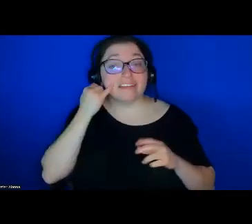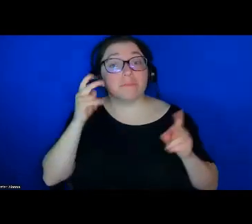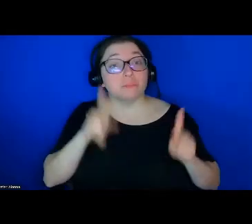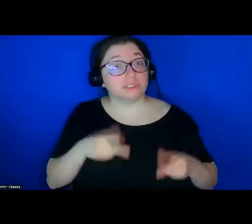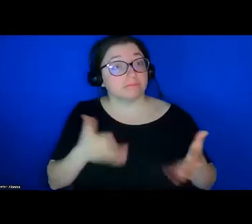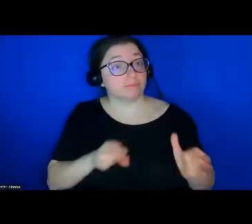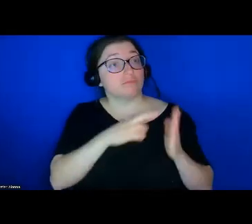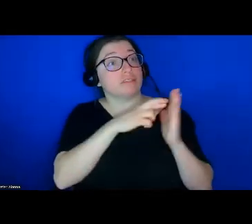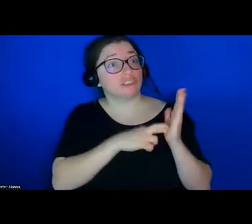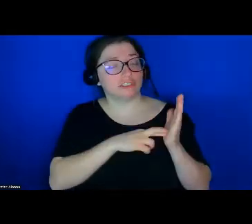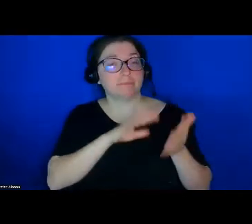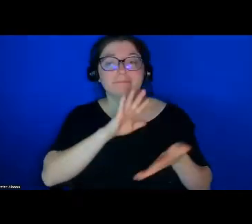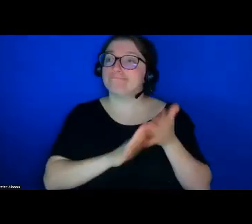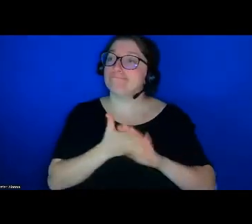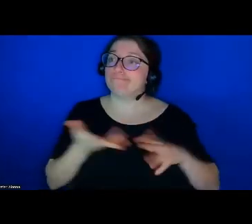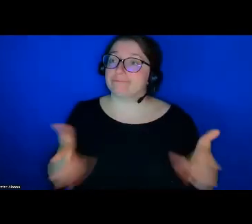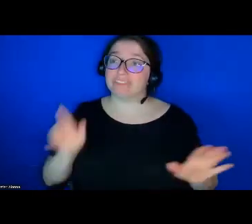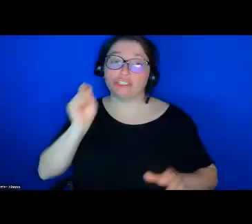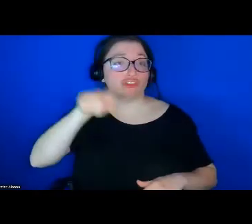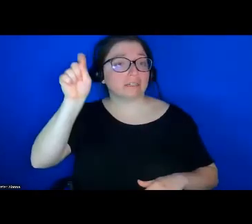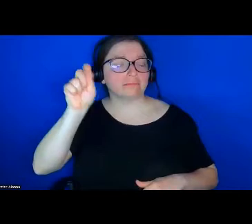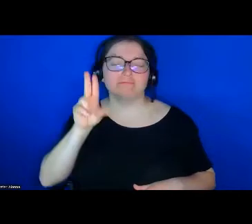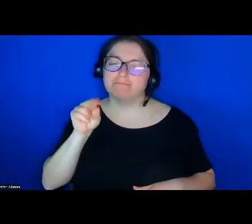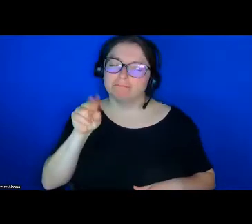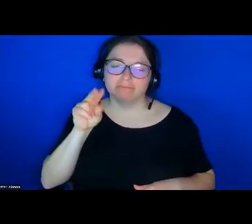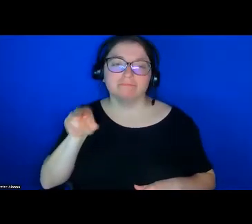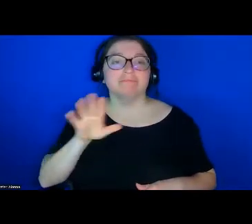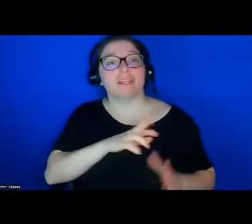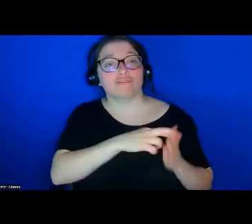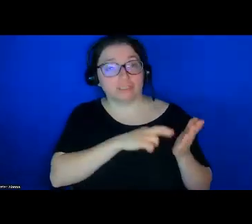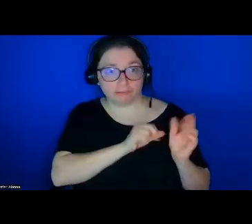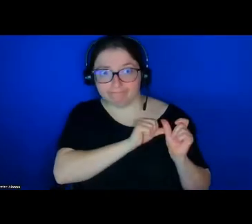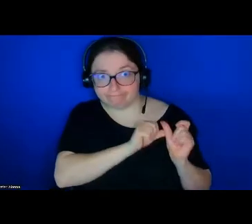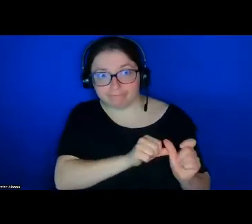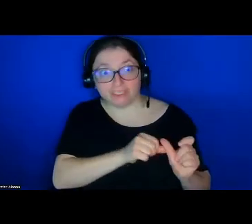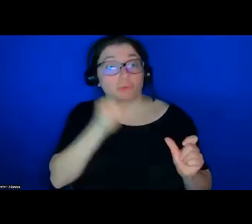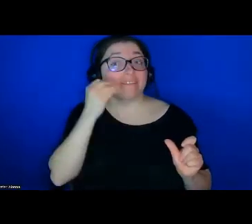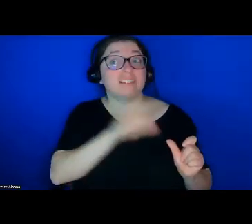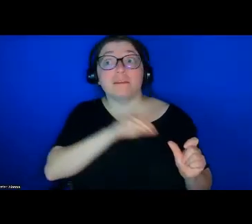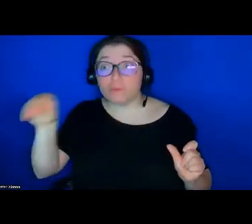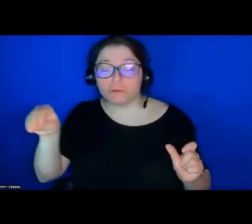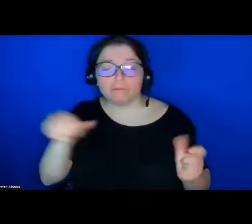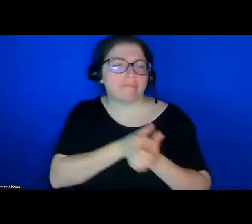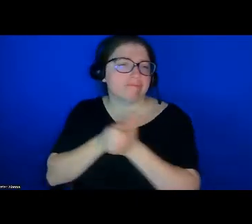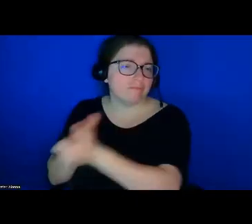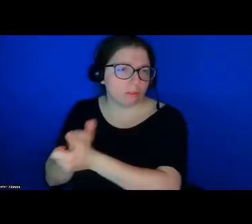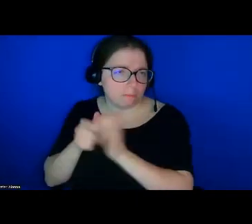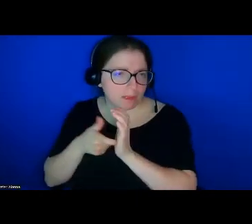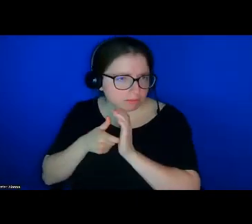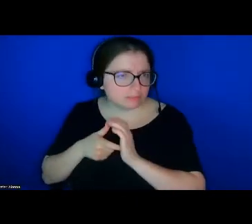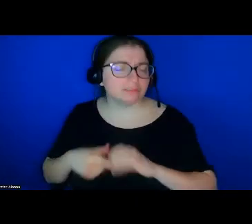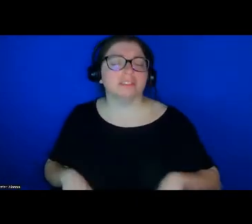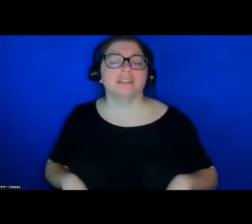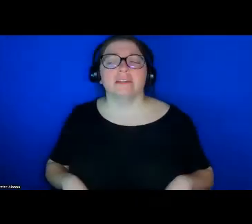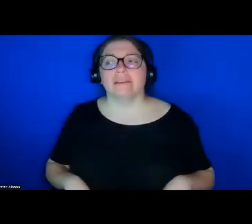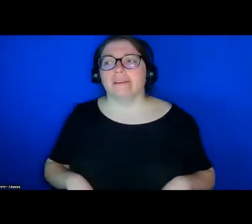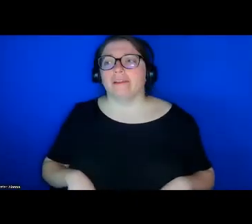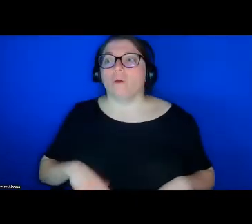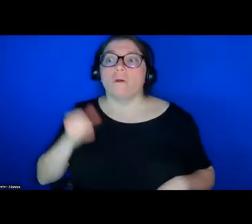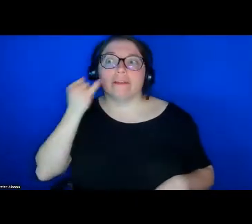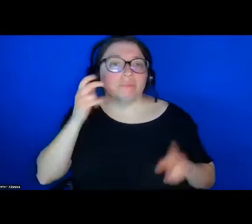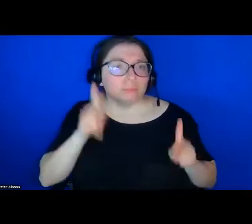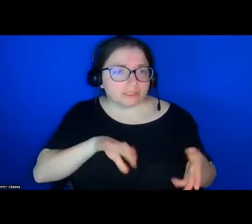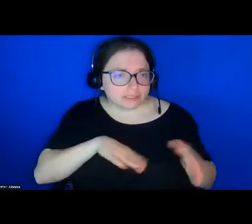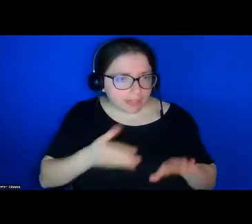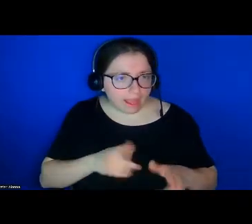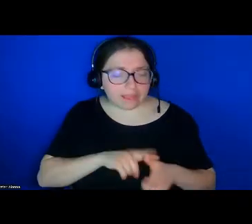um it's making sure that you know their registration continues to follow them when they move um and that uh when people die or people move